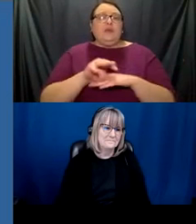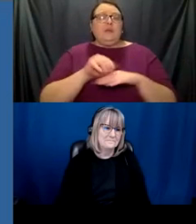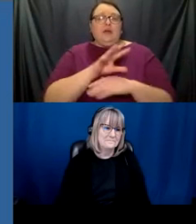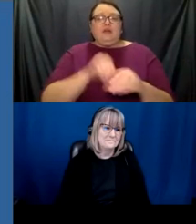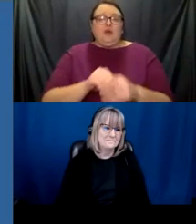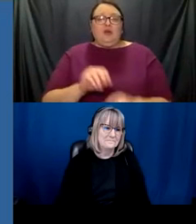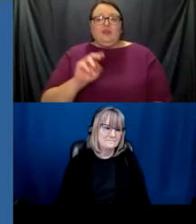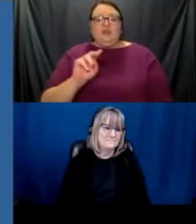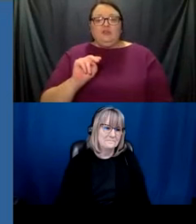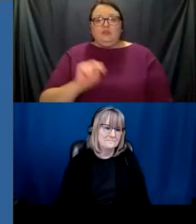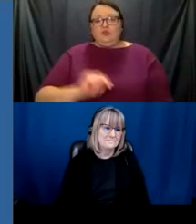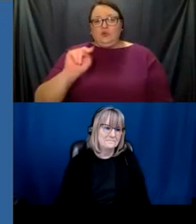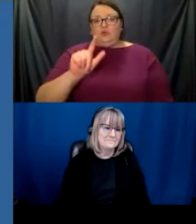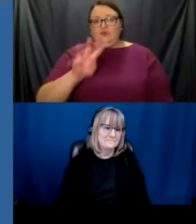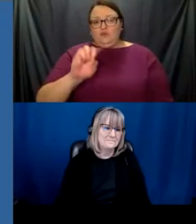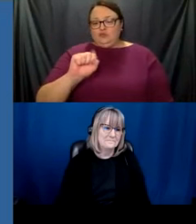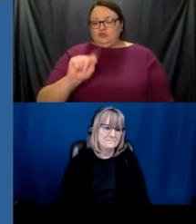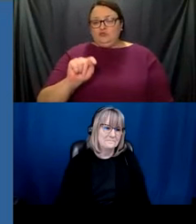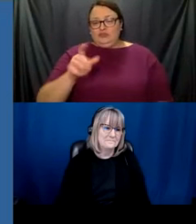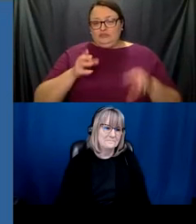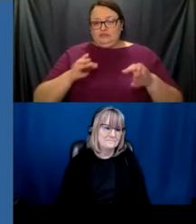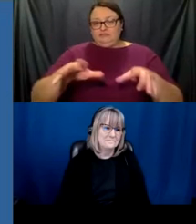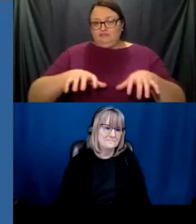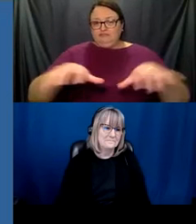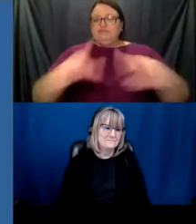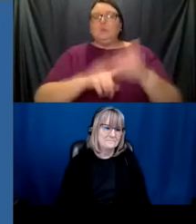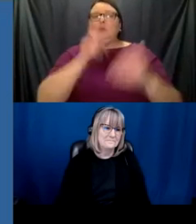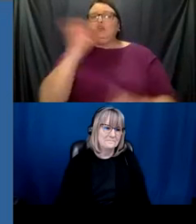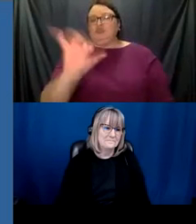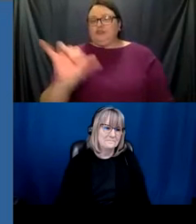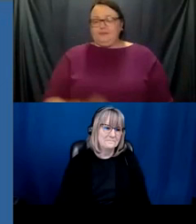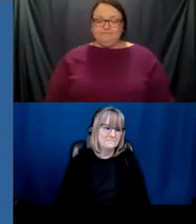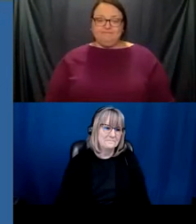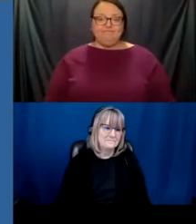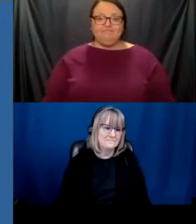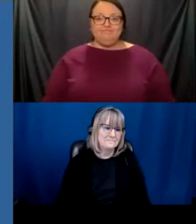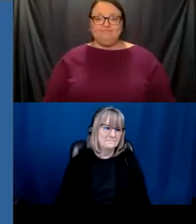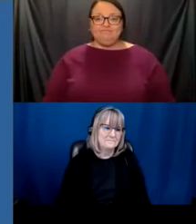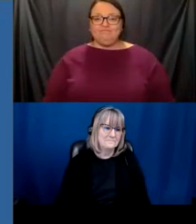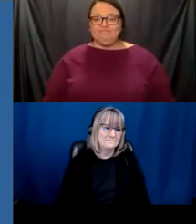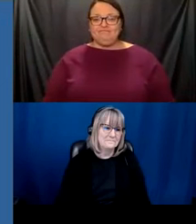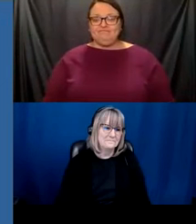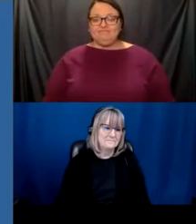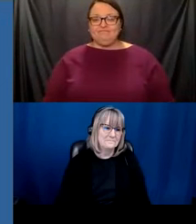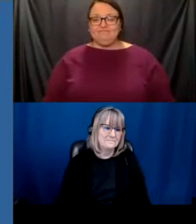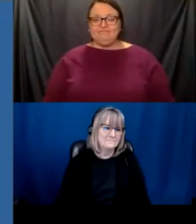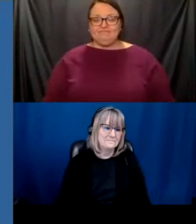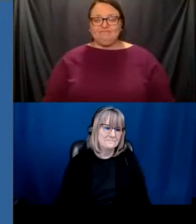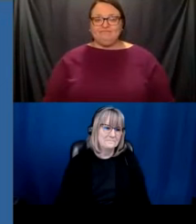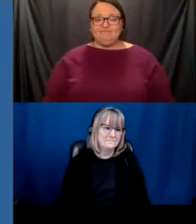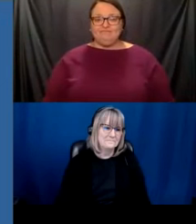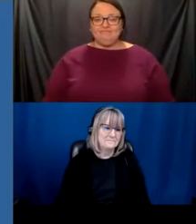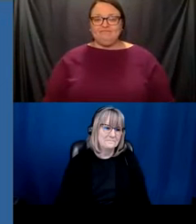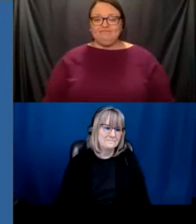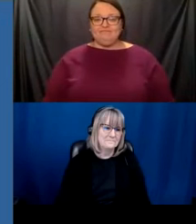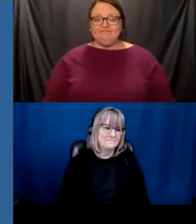Goodwin Barbershop es un icono de un sitio en el corredor de la calle 24 North. El año